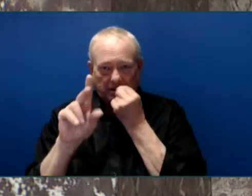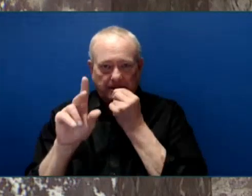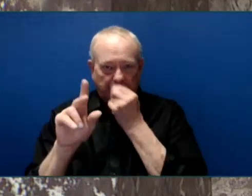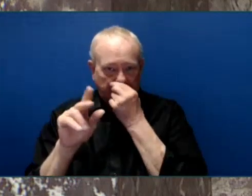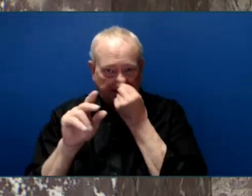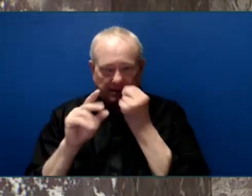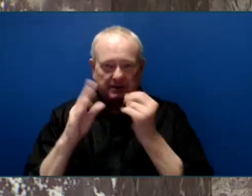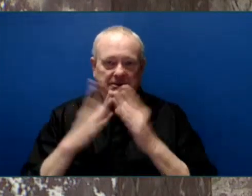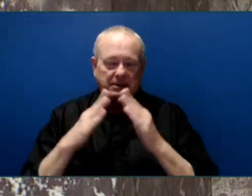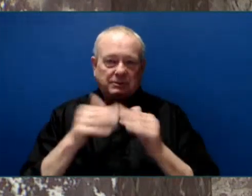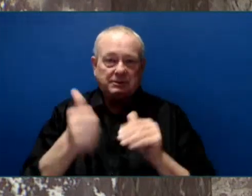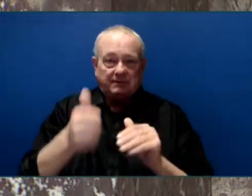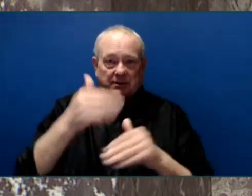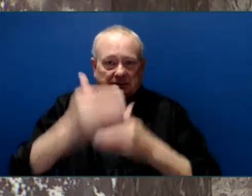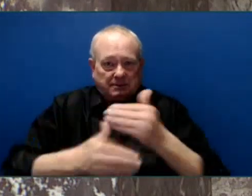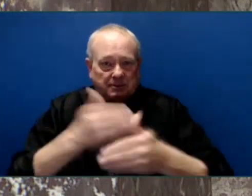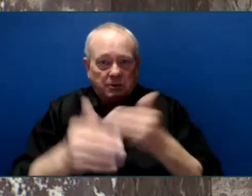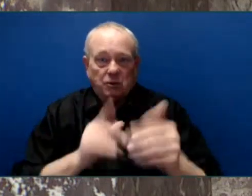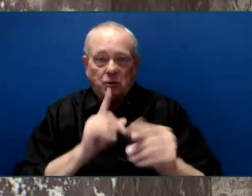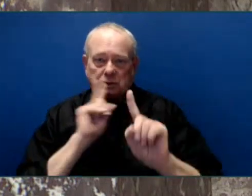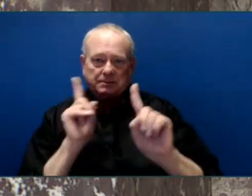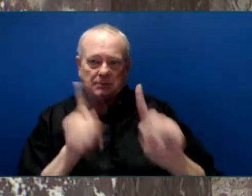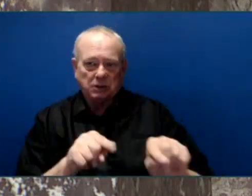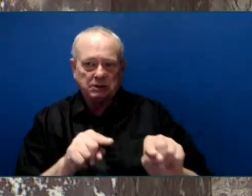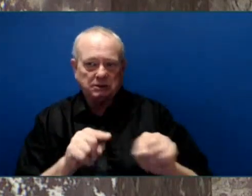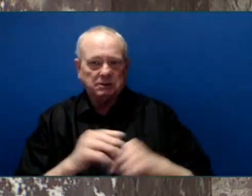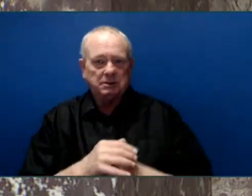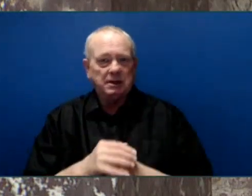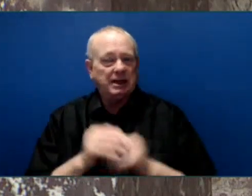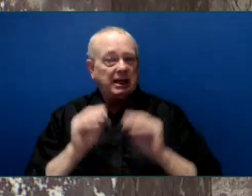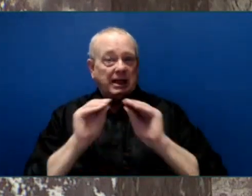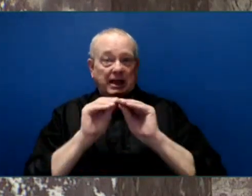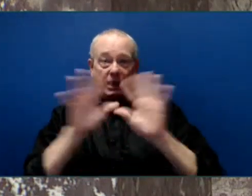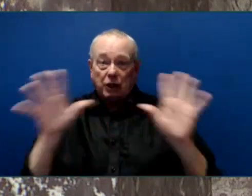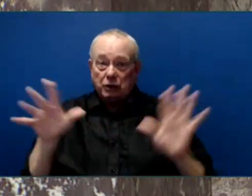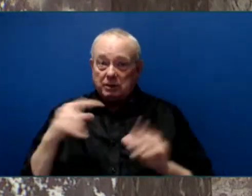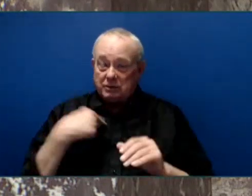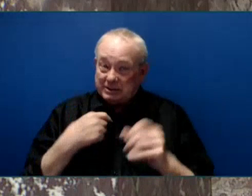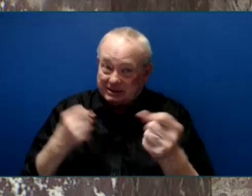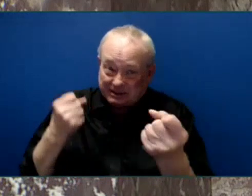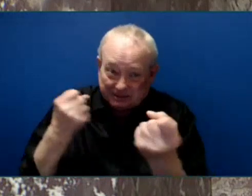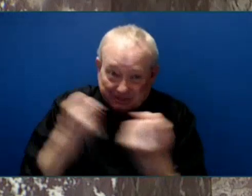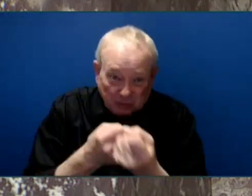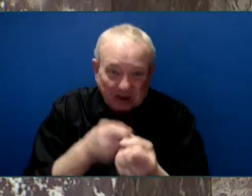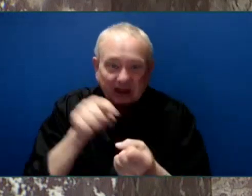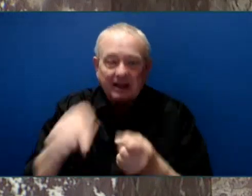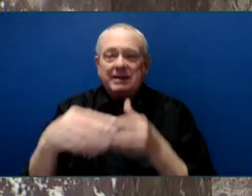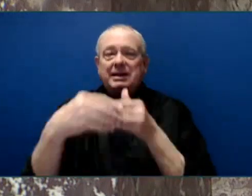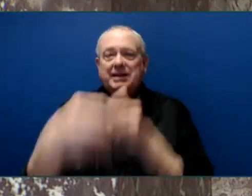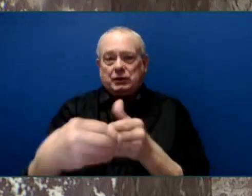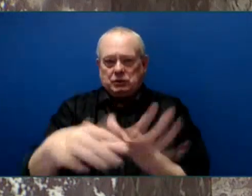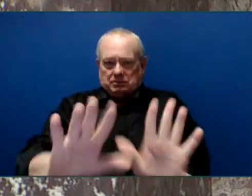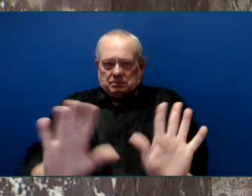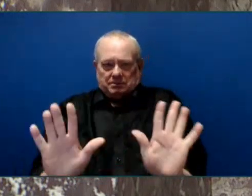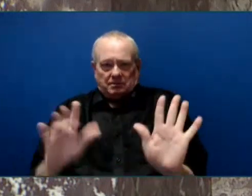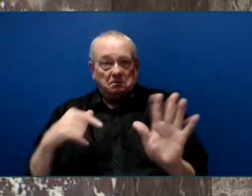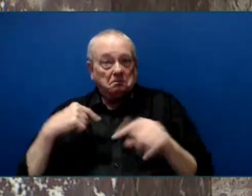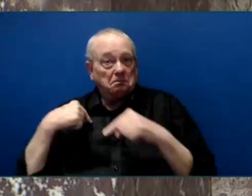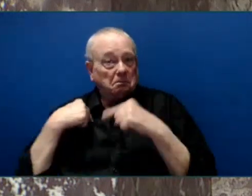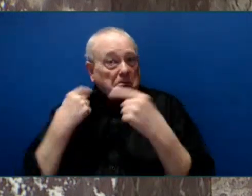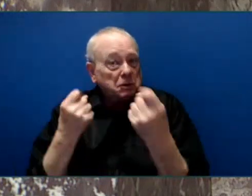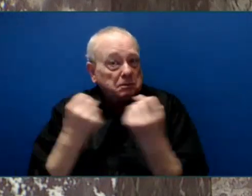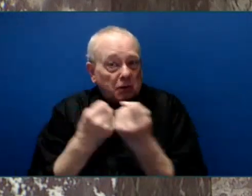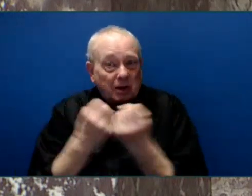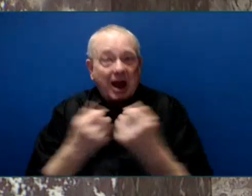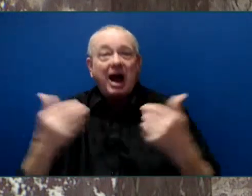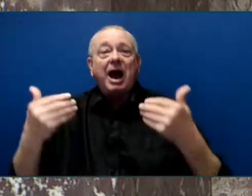well understood that Langford was leading the situation, but we were there to support them. We have been supporting them. We have a dedicated person that is there to